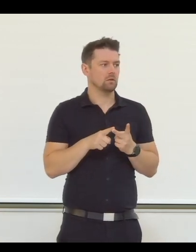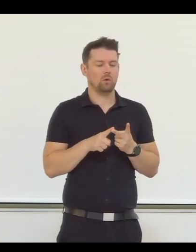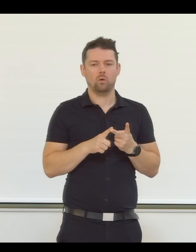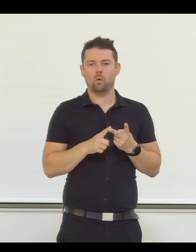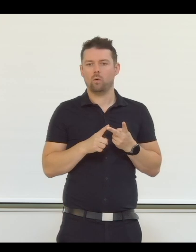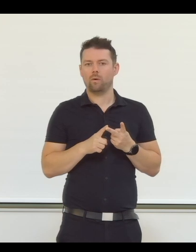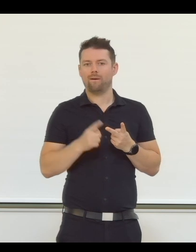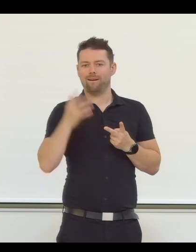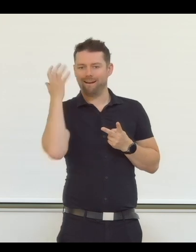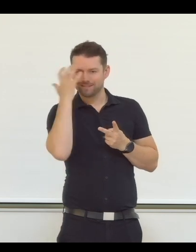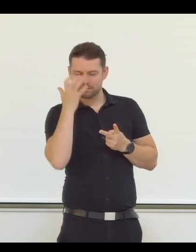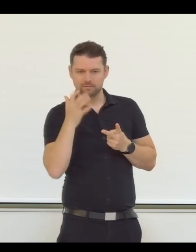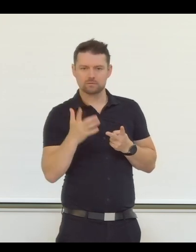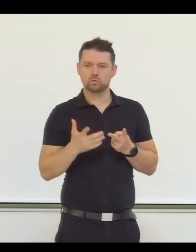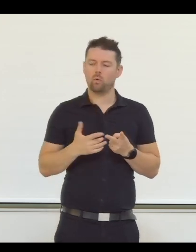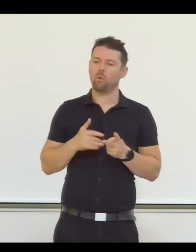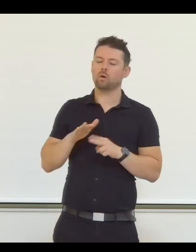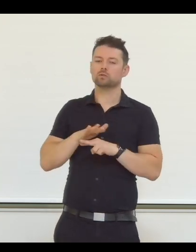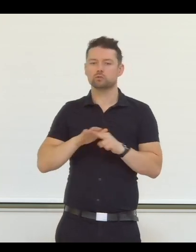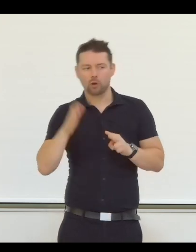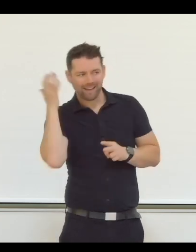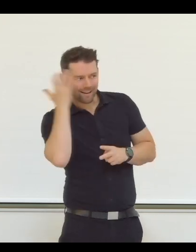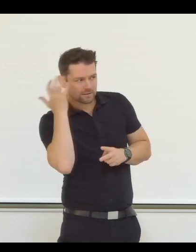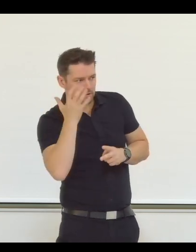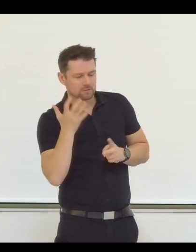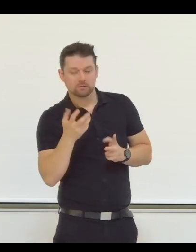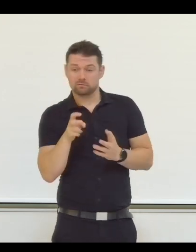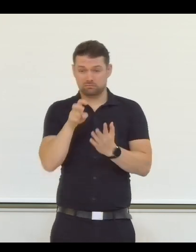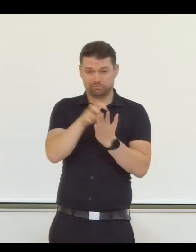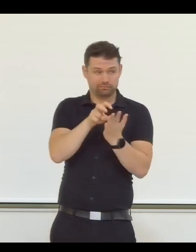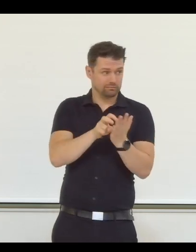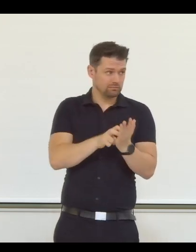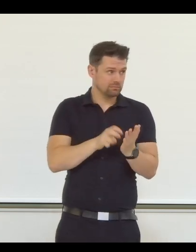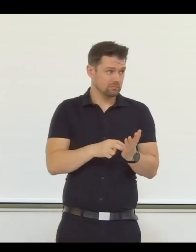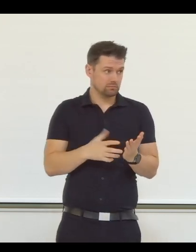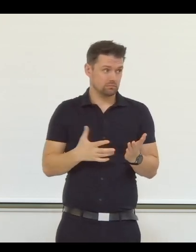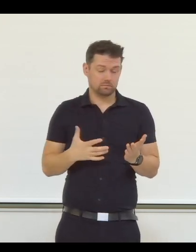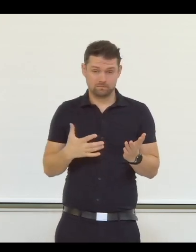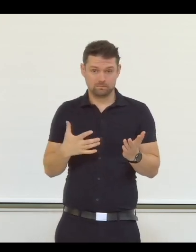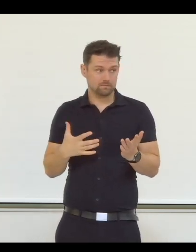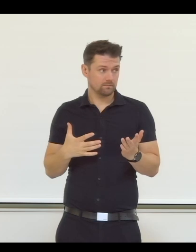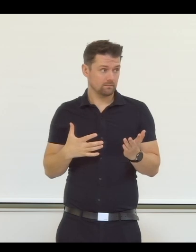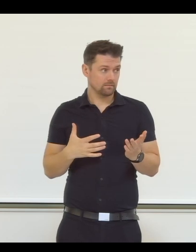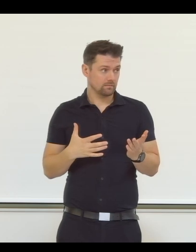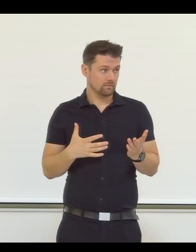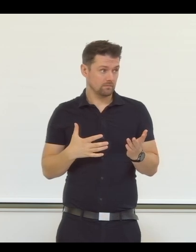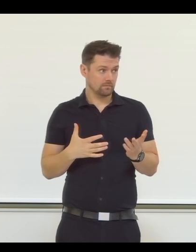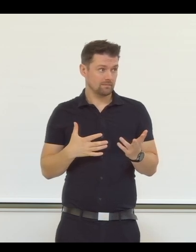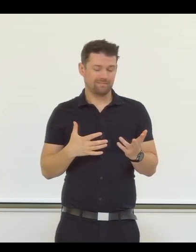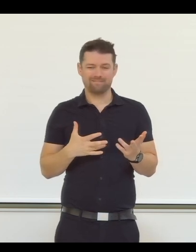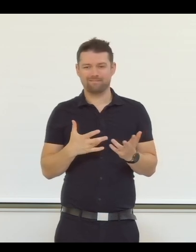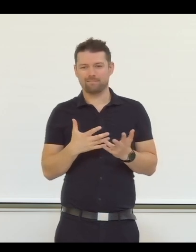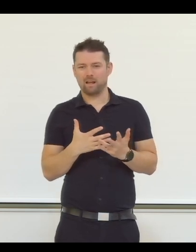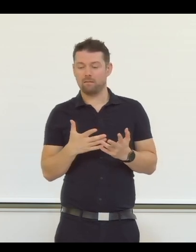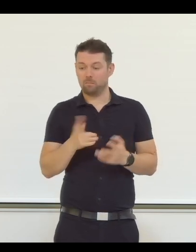non-accidents that are reported that are considered by safety officers and stuff like that. So this also would kind of get into this topic. Then again, manual